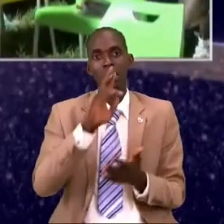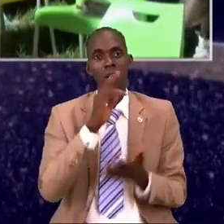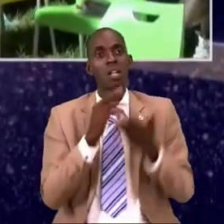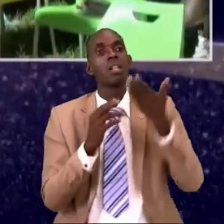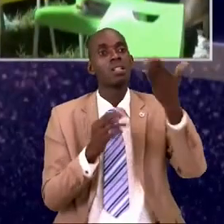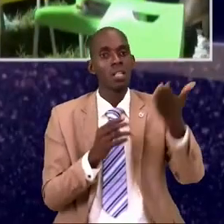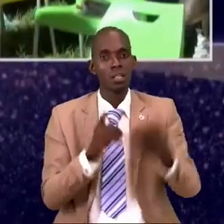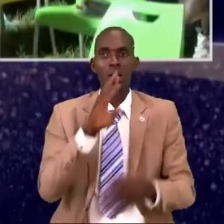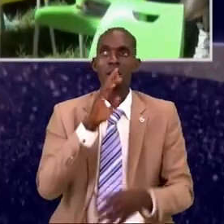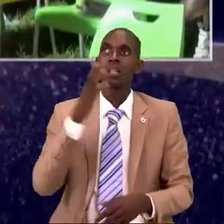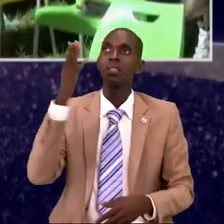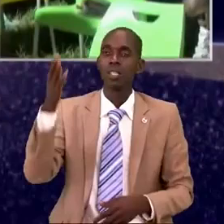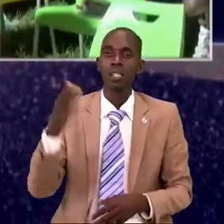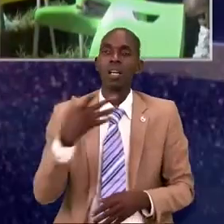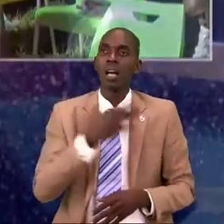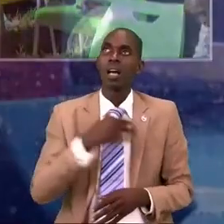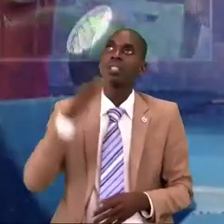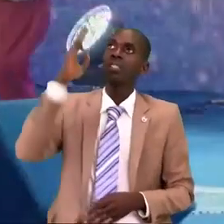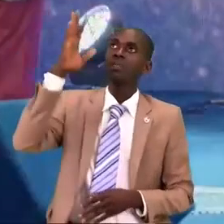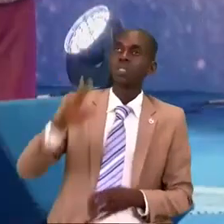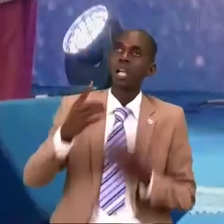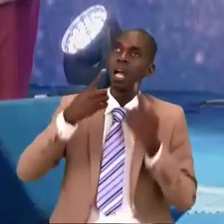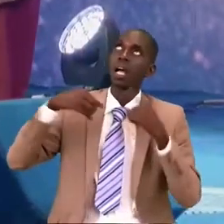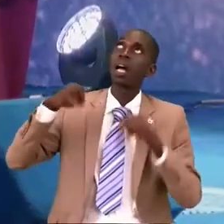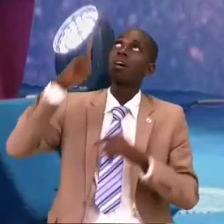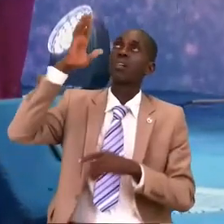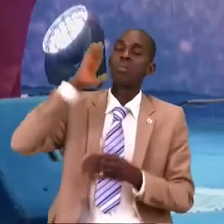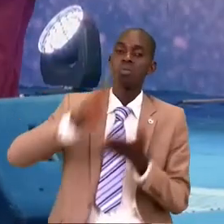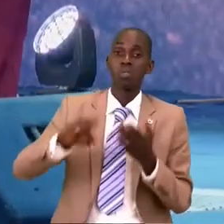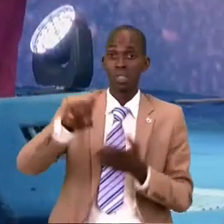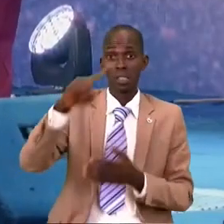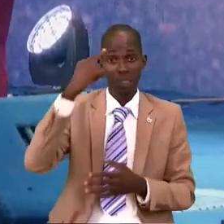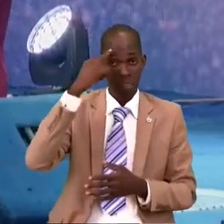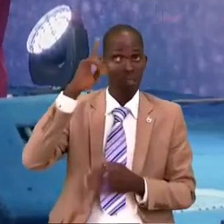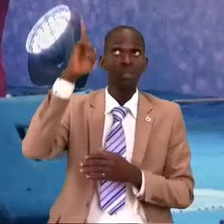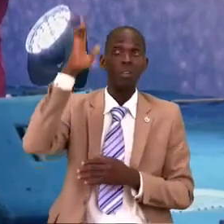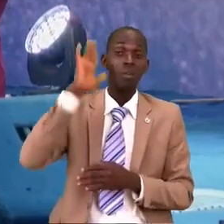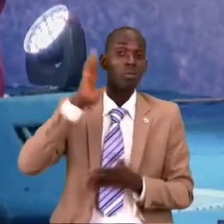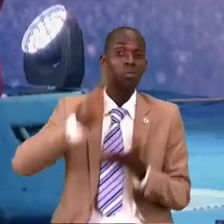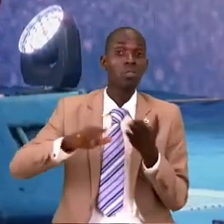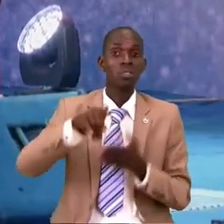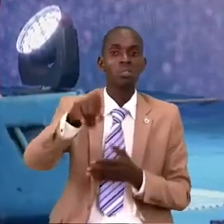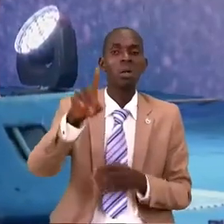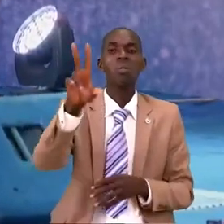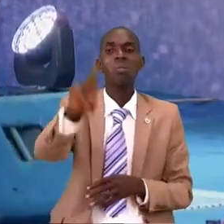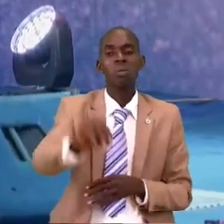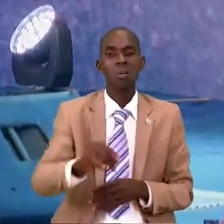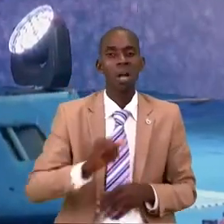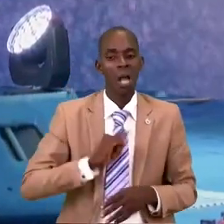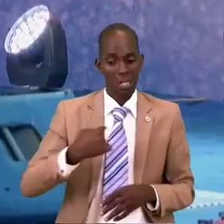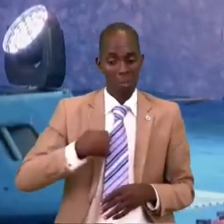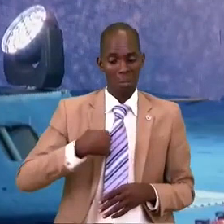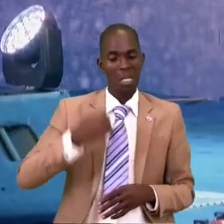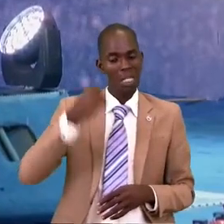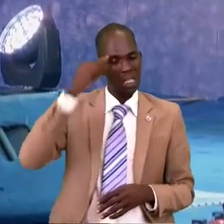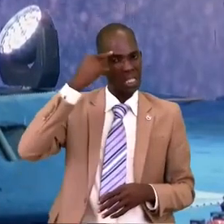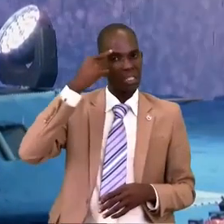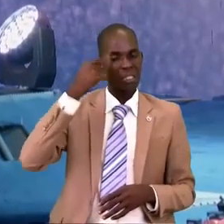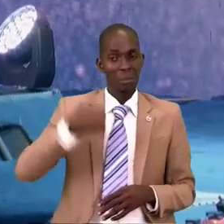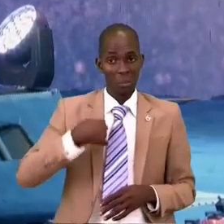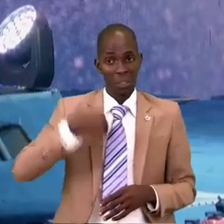know. I know. I don't think. Satan says, do you think you'll be forgiven? I'm not